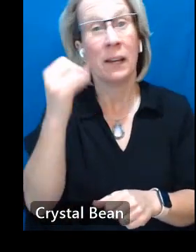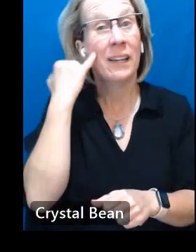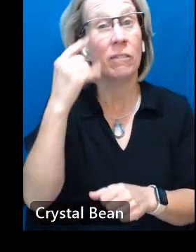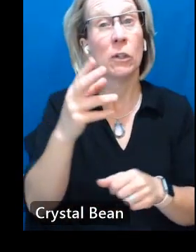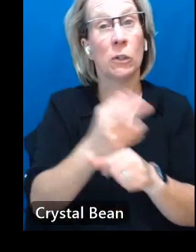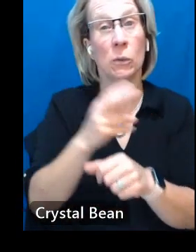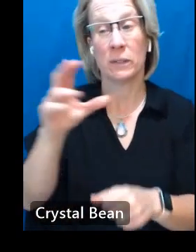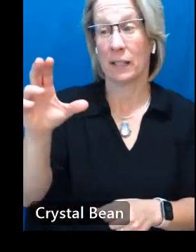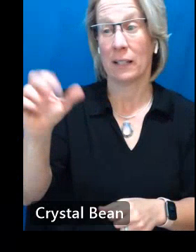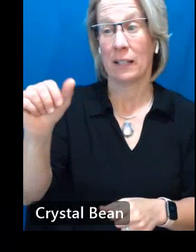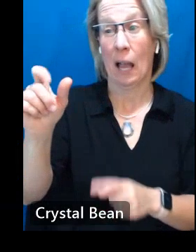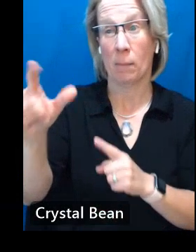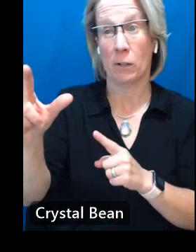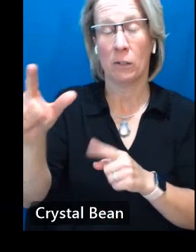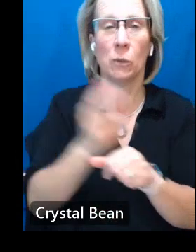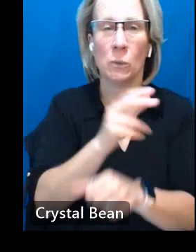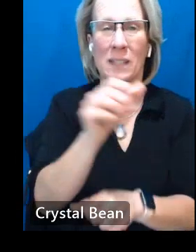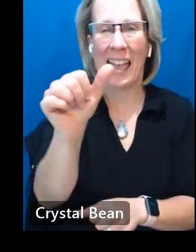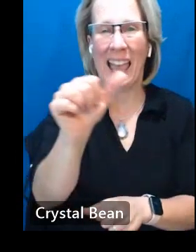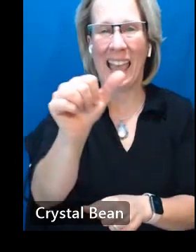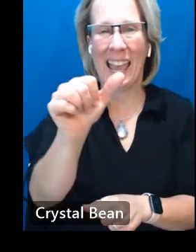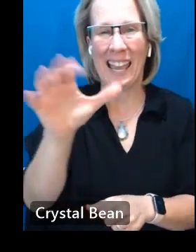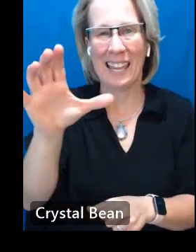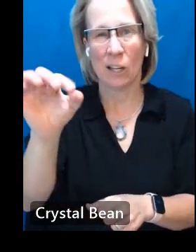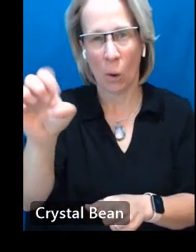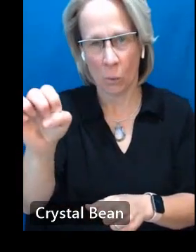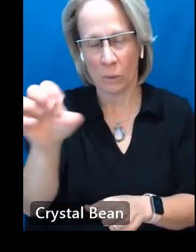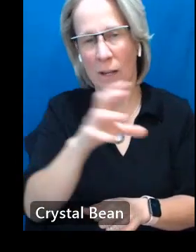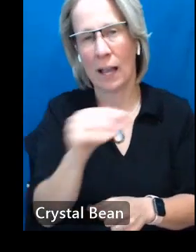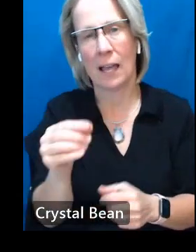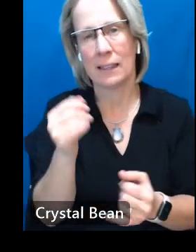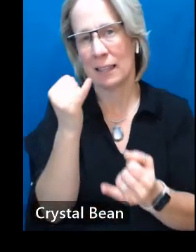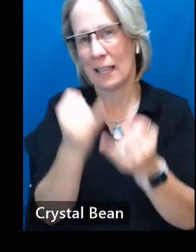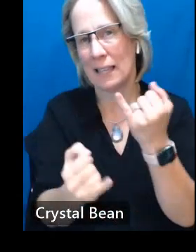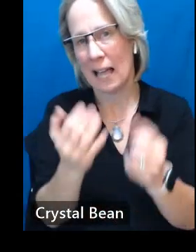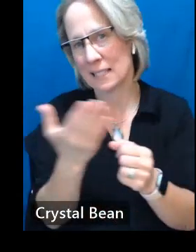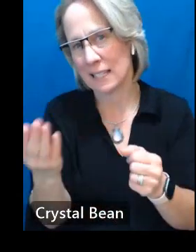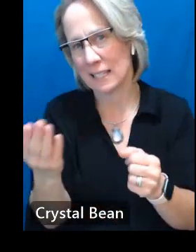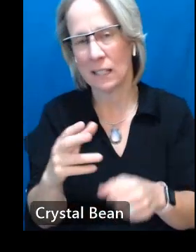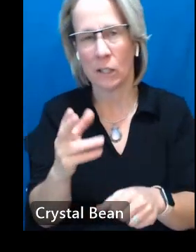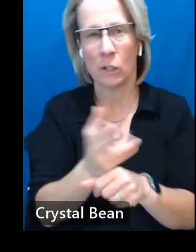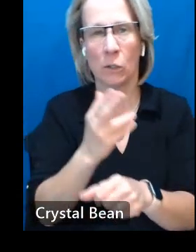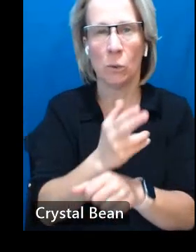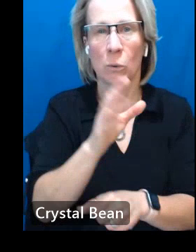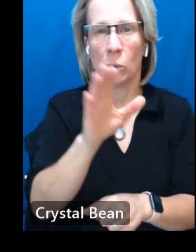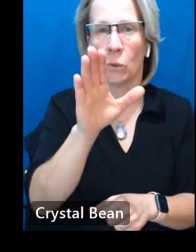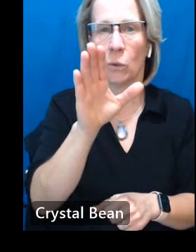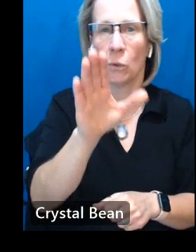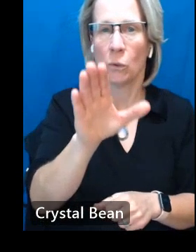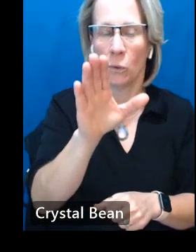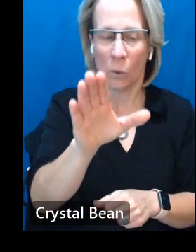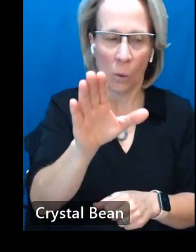code. And then again, the last thing you might use is your 10-digit code like